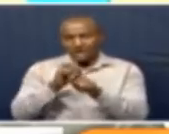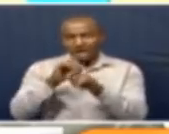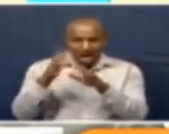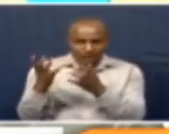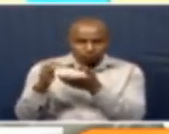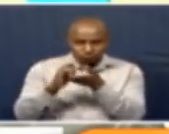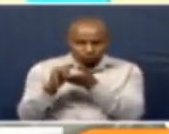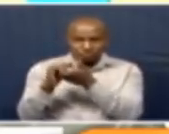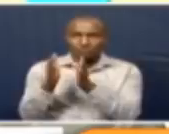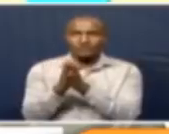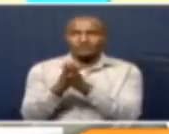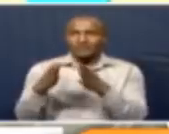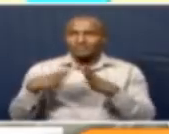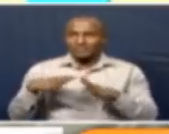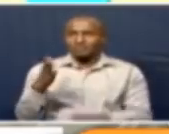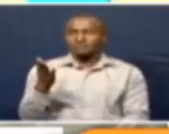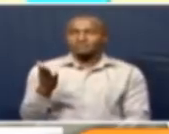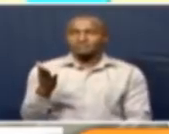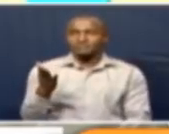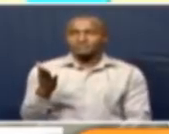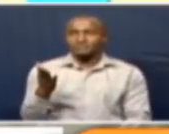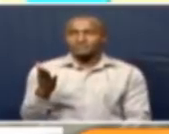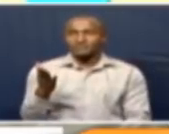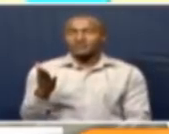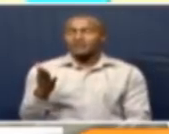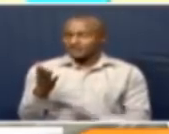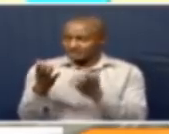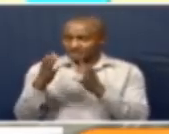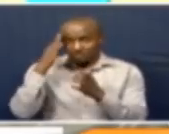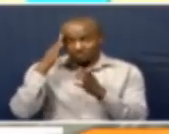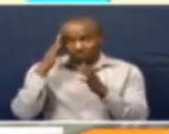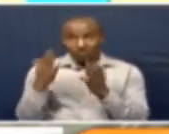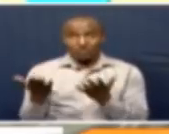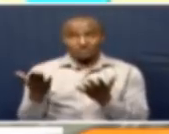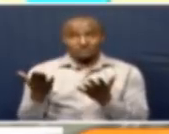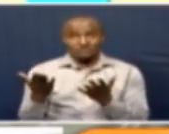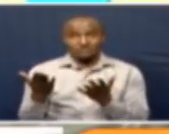that you offer services to. What models should know in the first instance, that